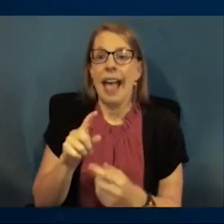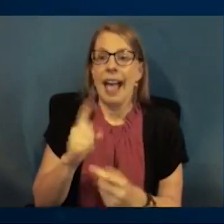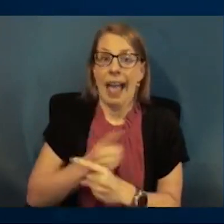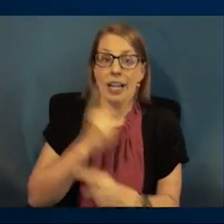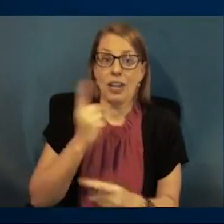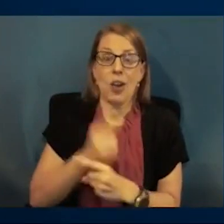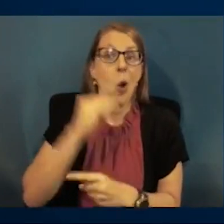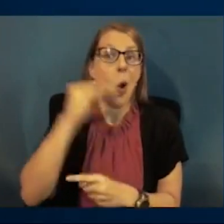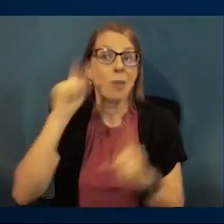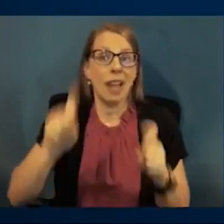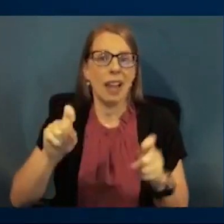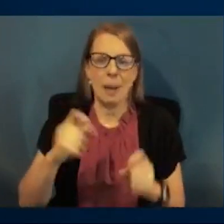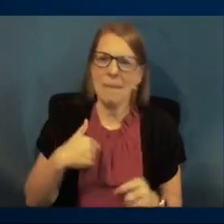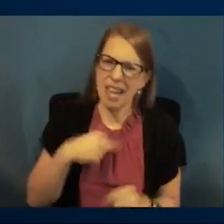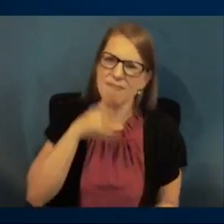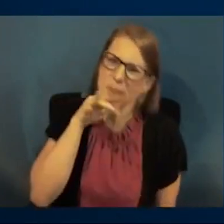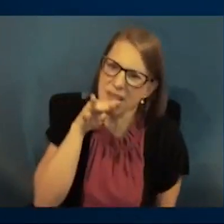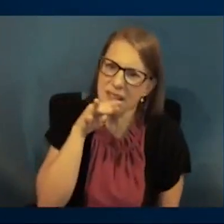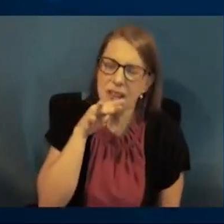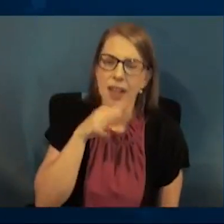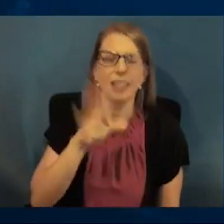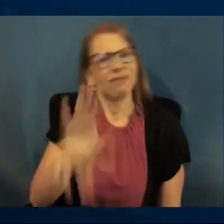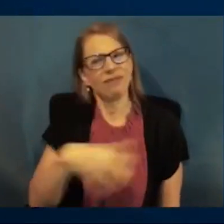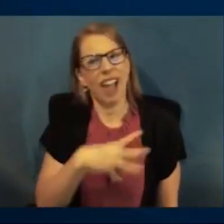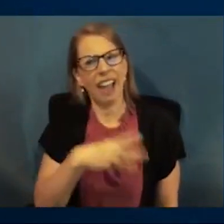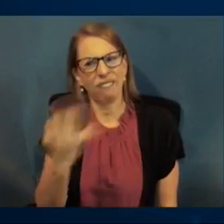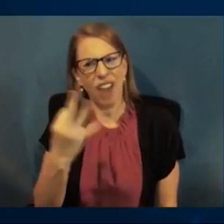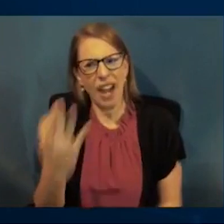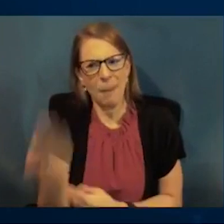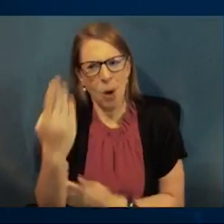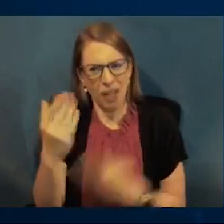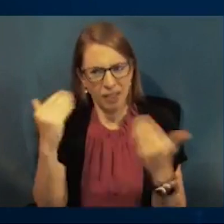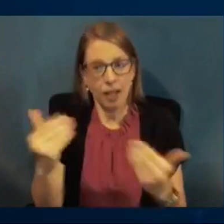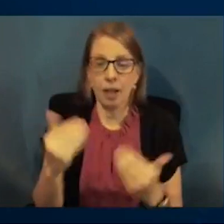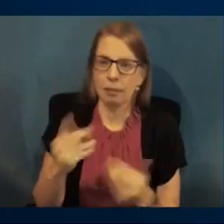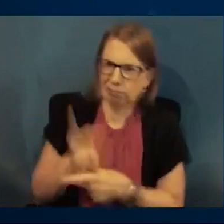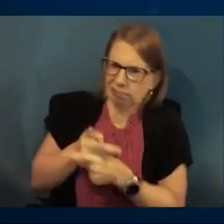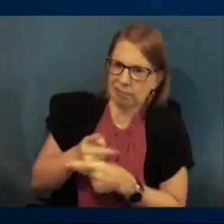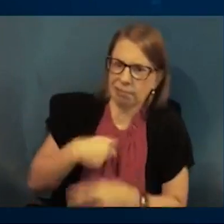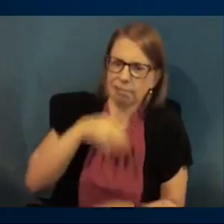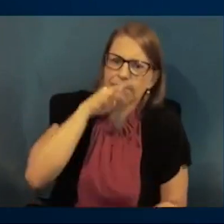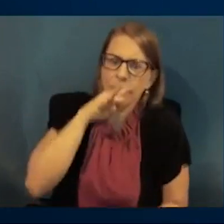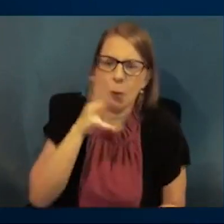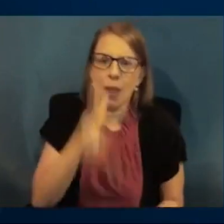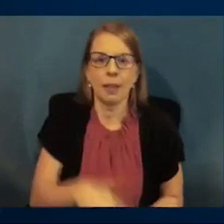Friday. You got to get it out. It's my before the Friday weekend. rant. Watch out, people. Go for it. Here it comes. So these home testing kits, are they accurate?